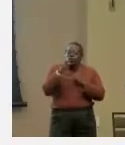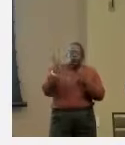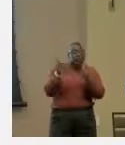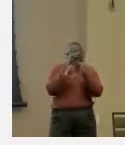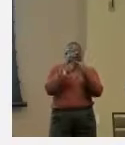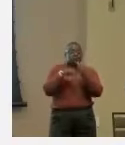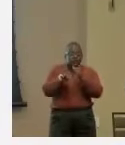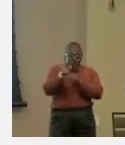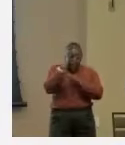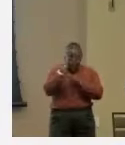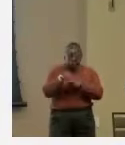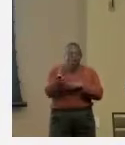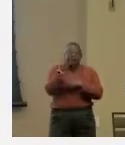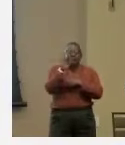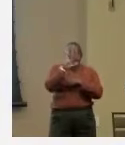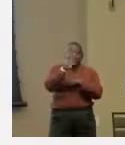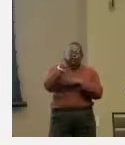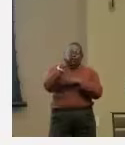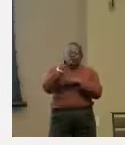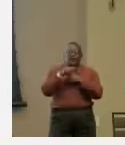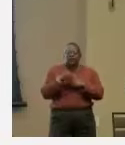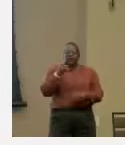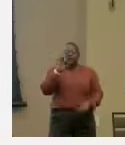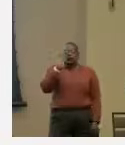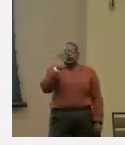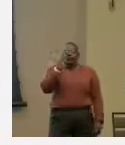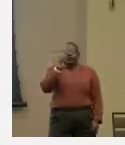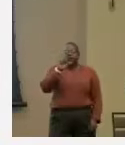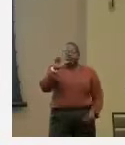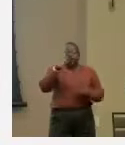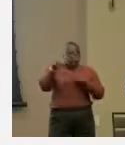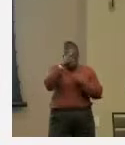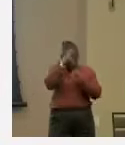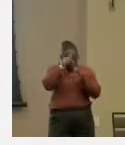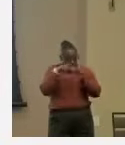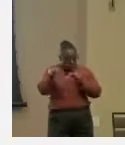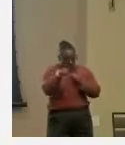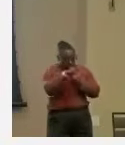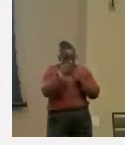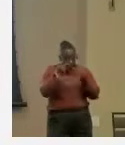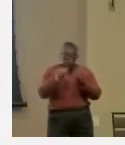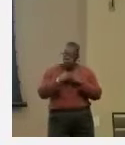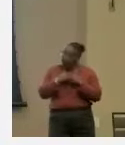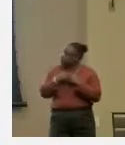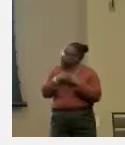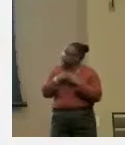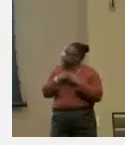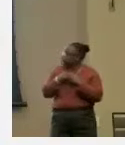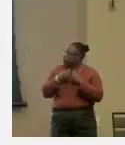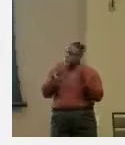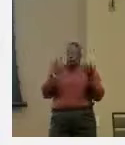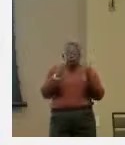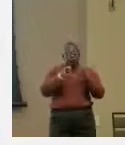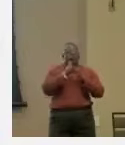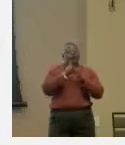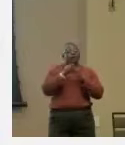anti-DNA in 1957 was a man named George Frio. I don't know if anybody remembers him, but he did it